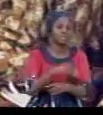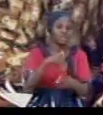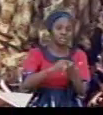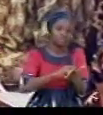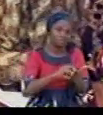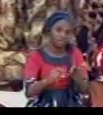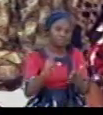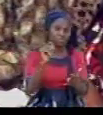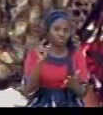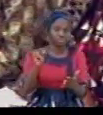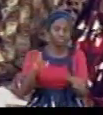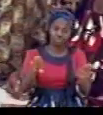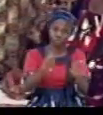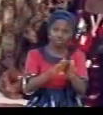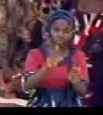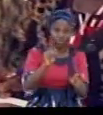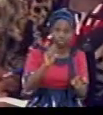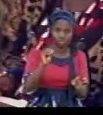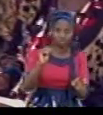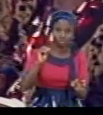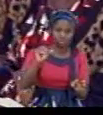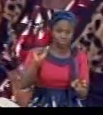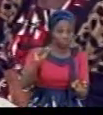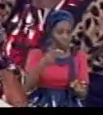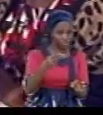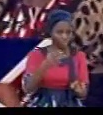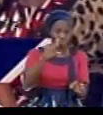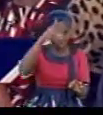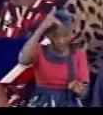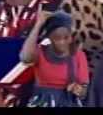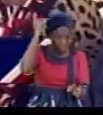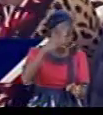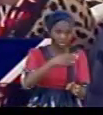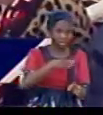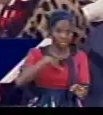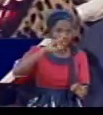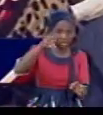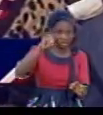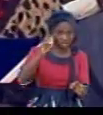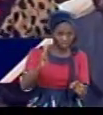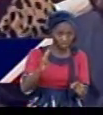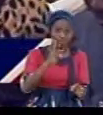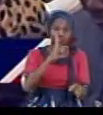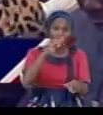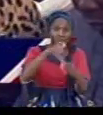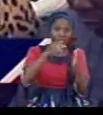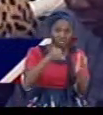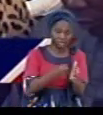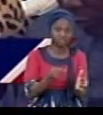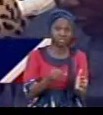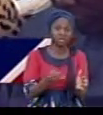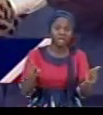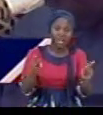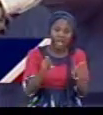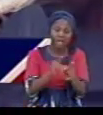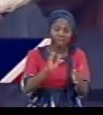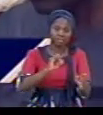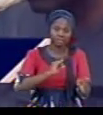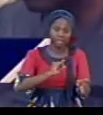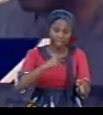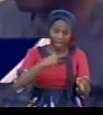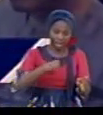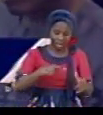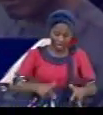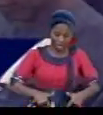Though Noah, Daniel, and Job were in it, as I live, says the